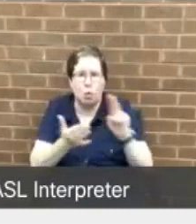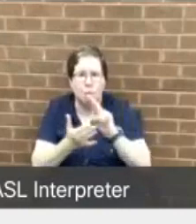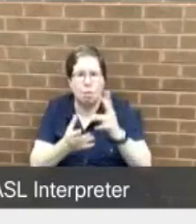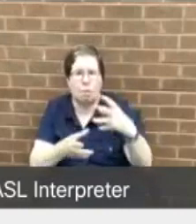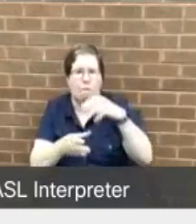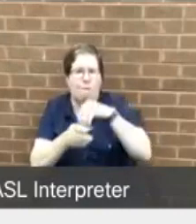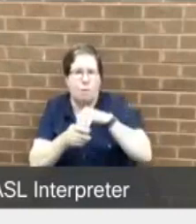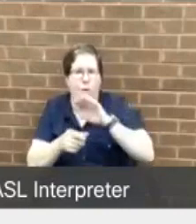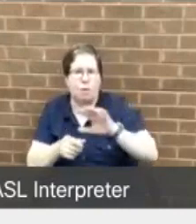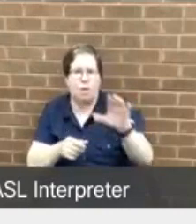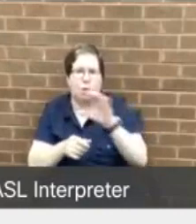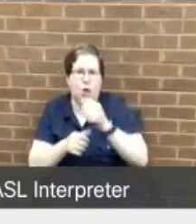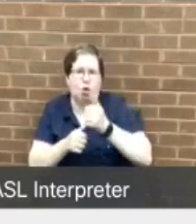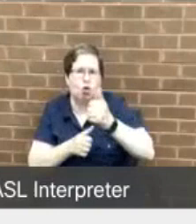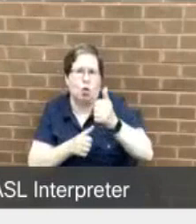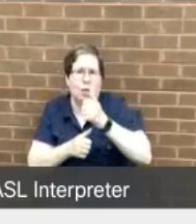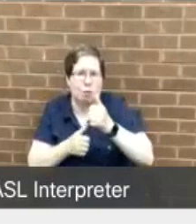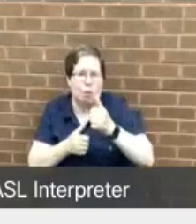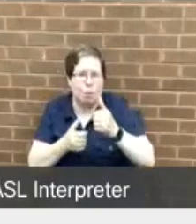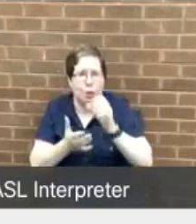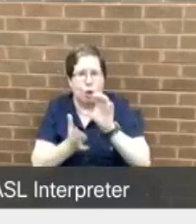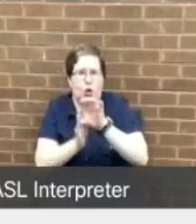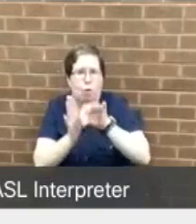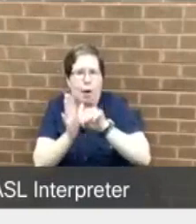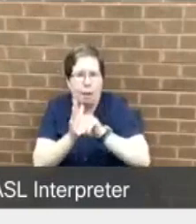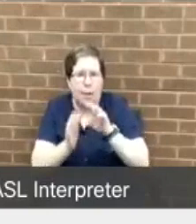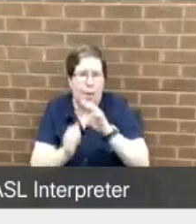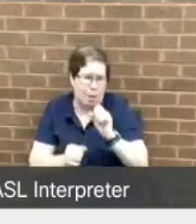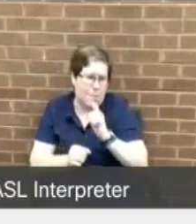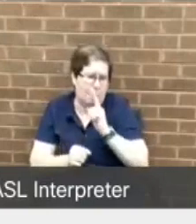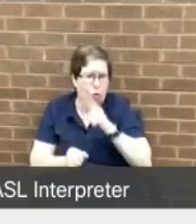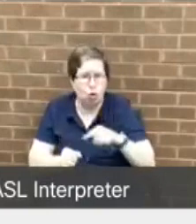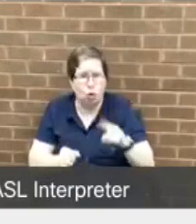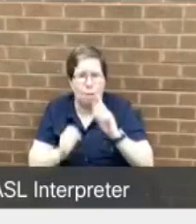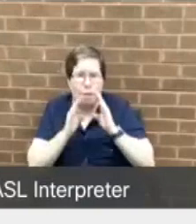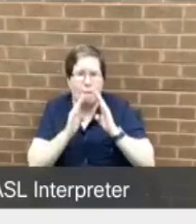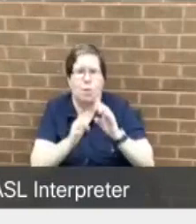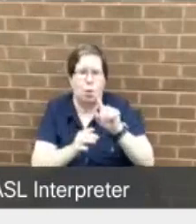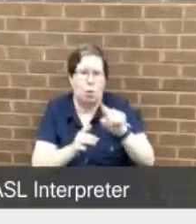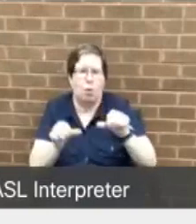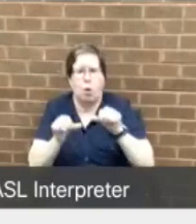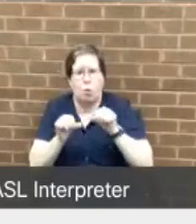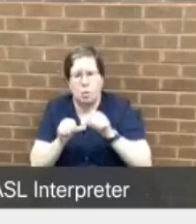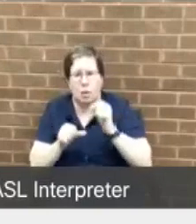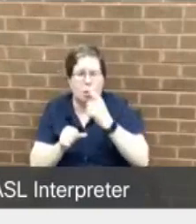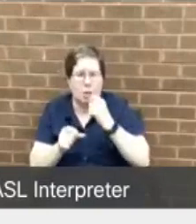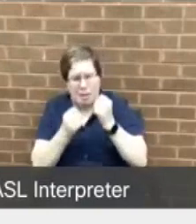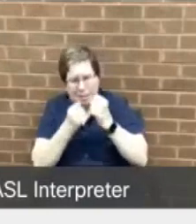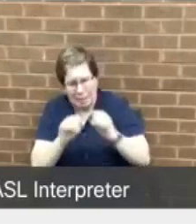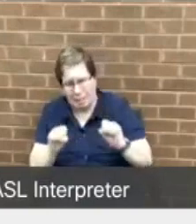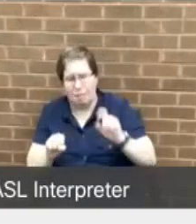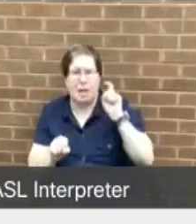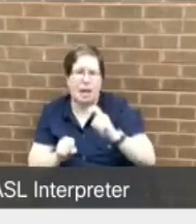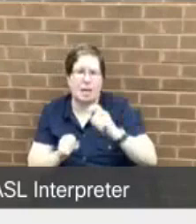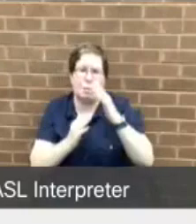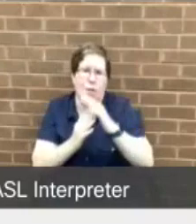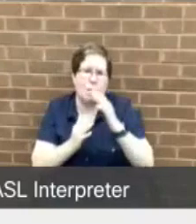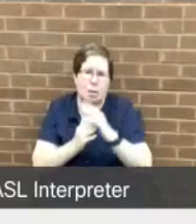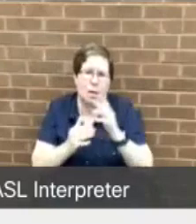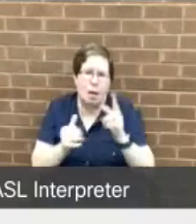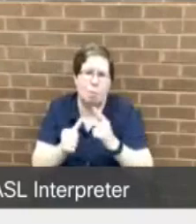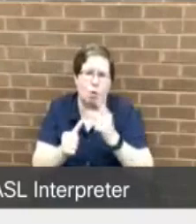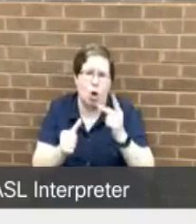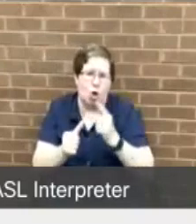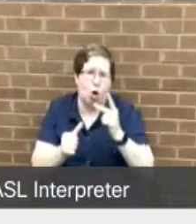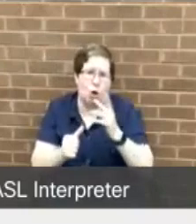transportation curriculums and just really rethink kind of how we're focused on that area, because safety has to be the top priority.